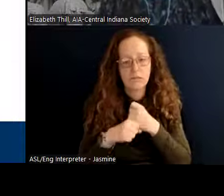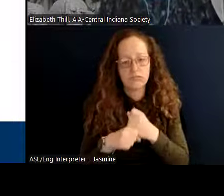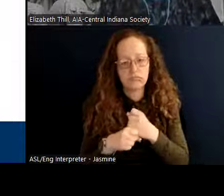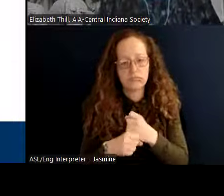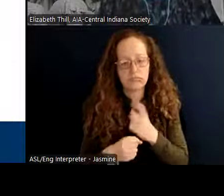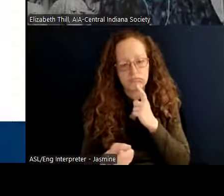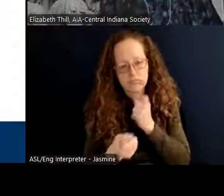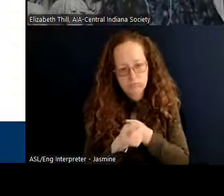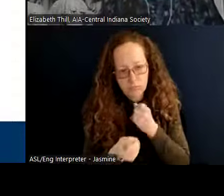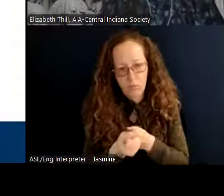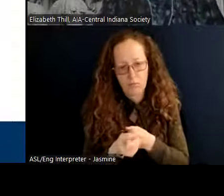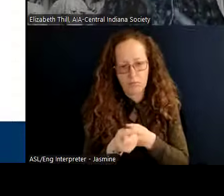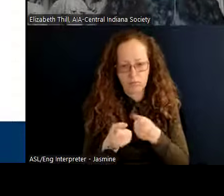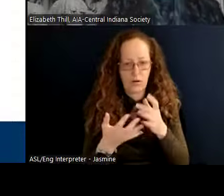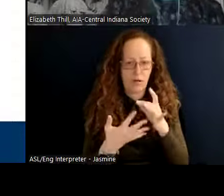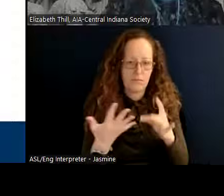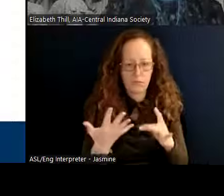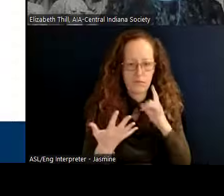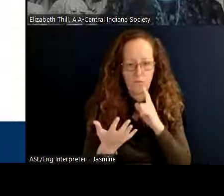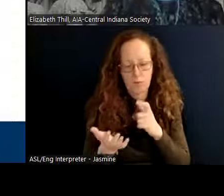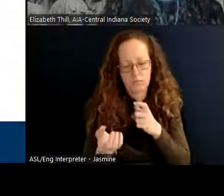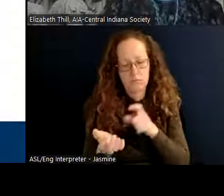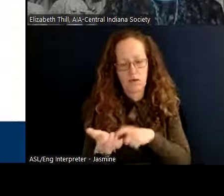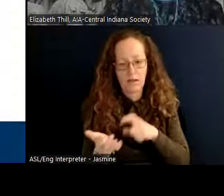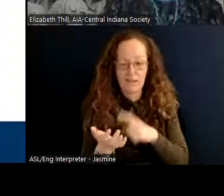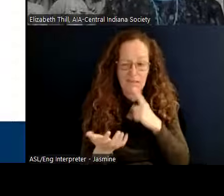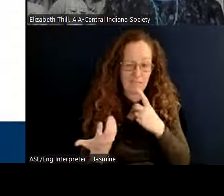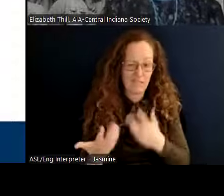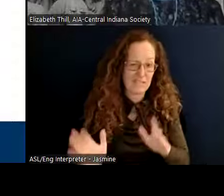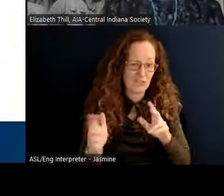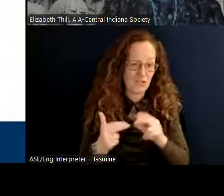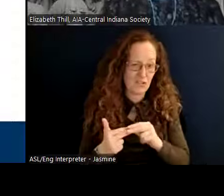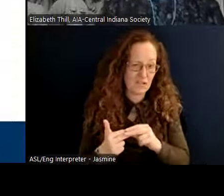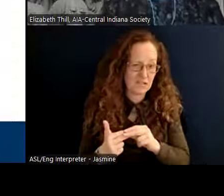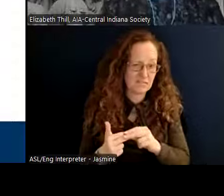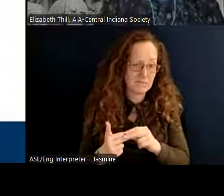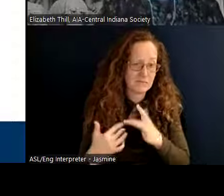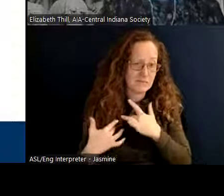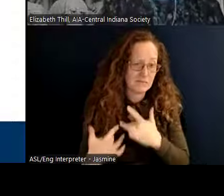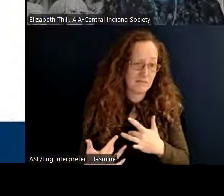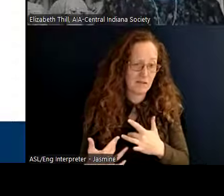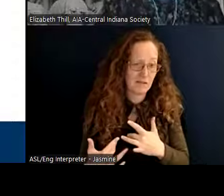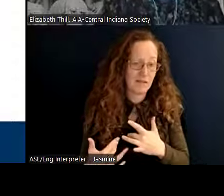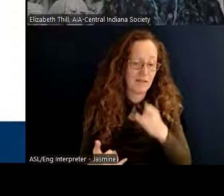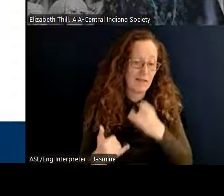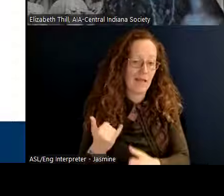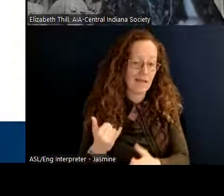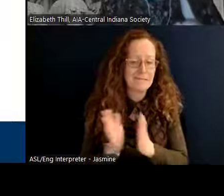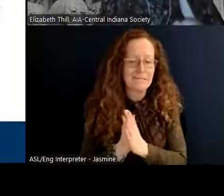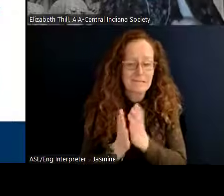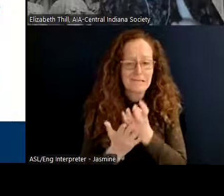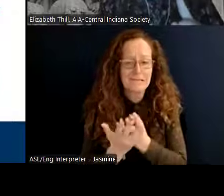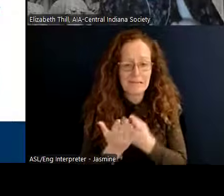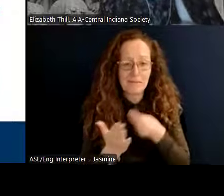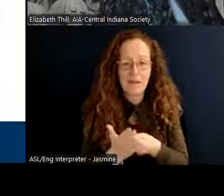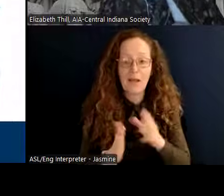support archaeology. And I believe that's my last slide. Usually it ends with a plea for money. Oh, no, we